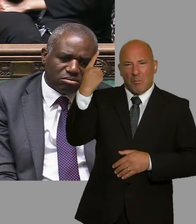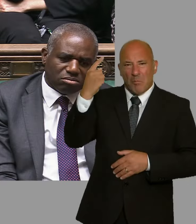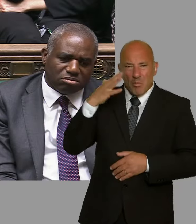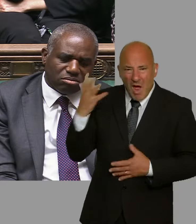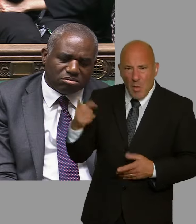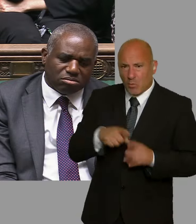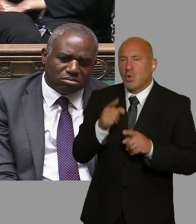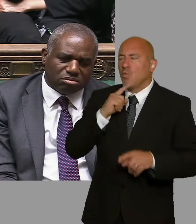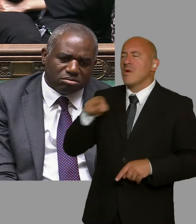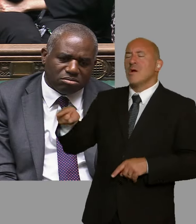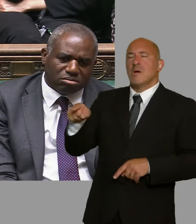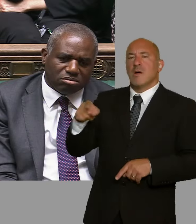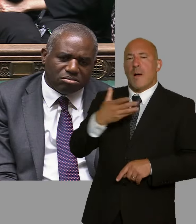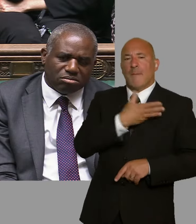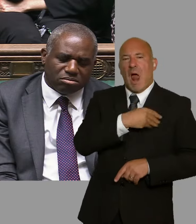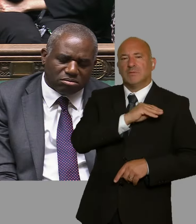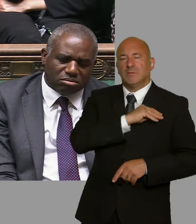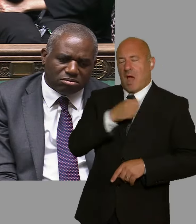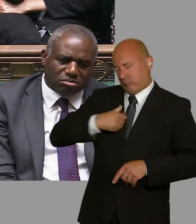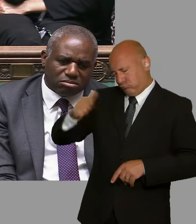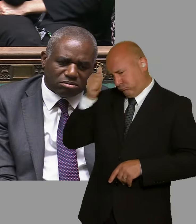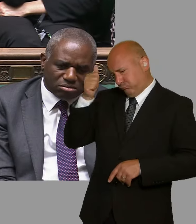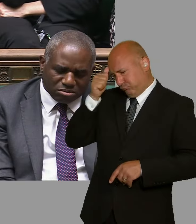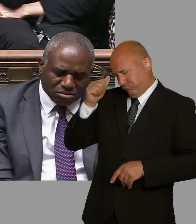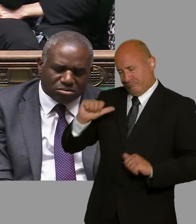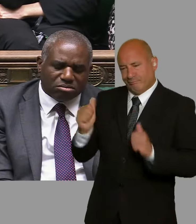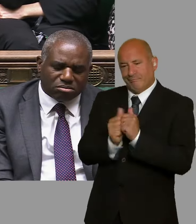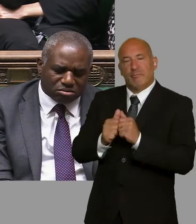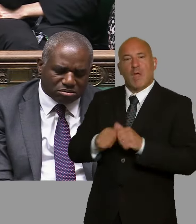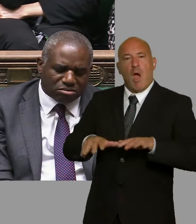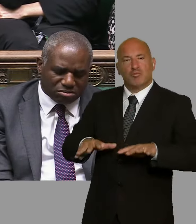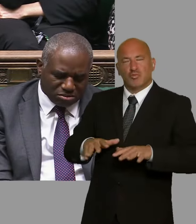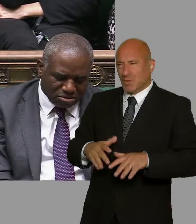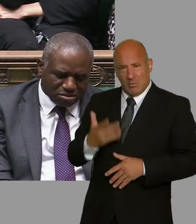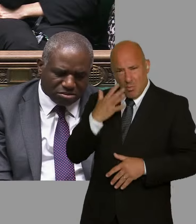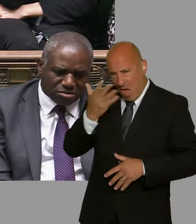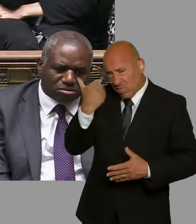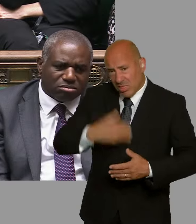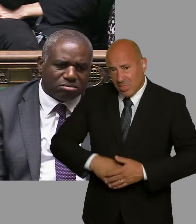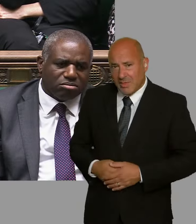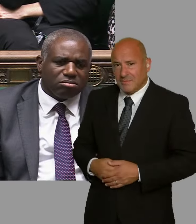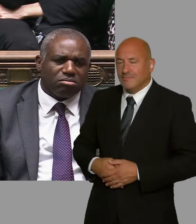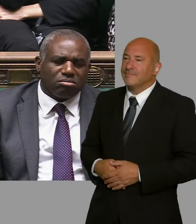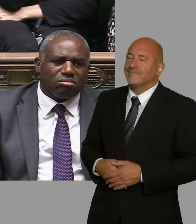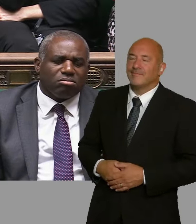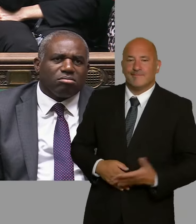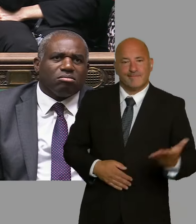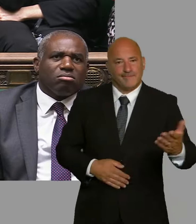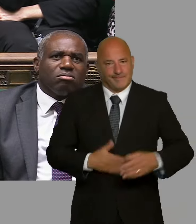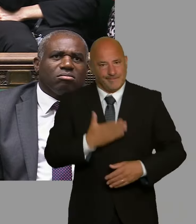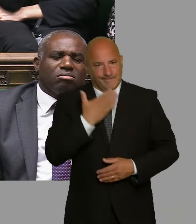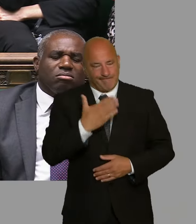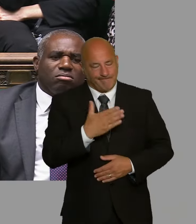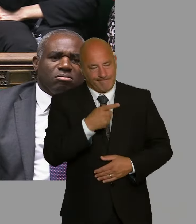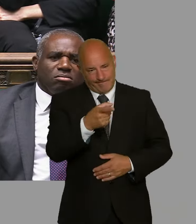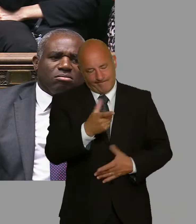recent action is appalling and, in my view, counterproductive and intolerable. And we have strongly opposed the expansion of